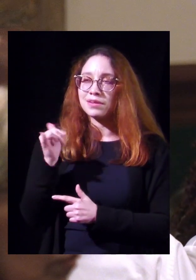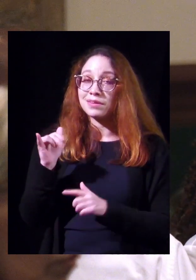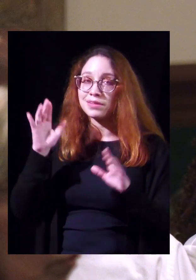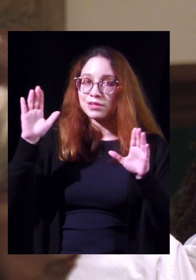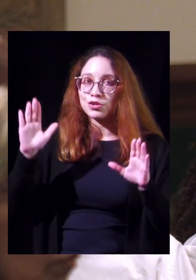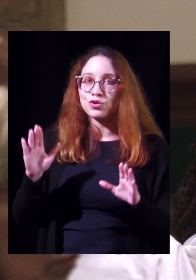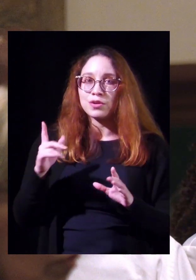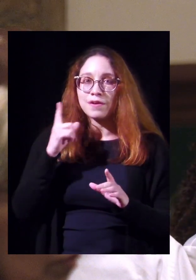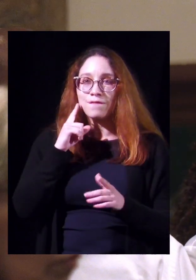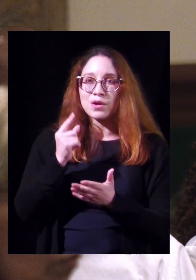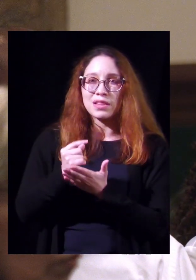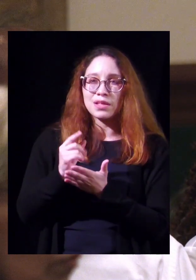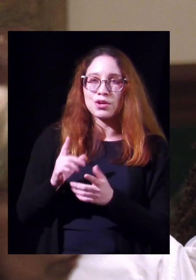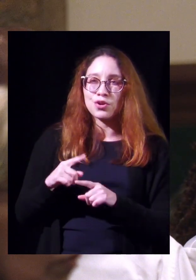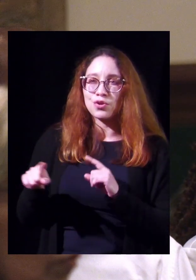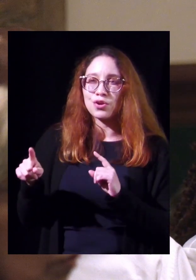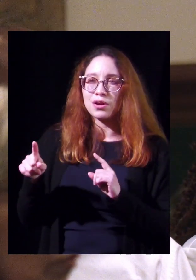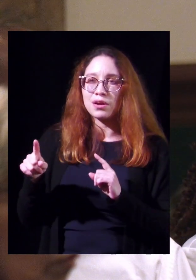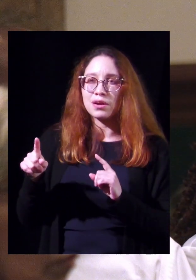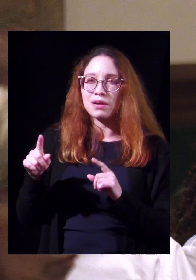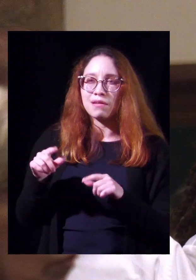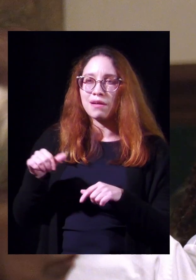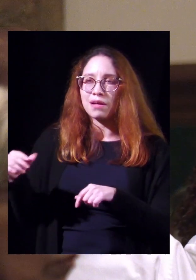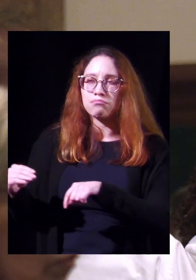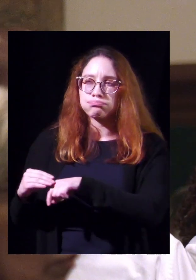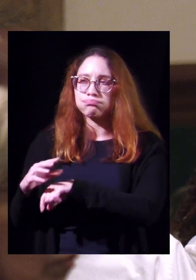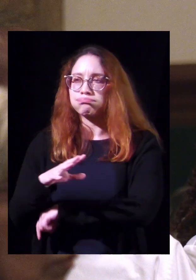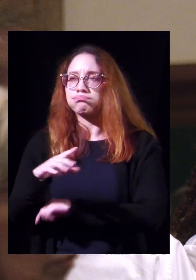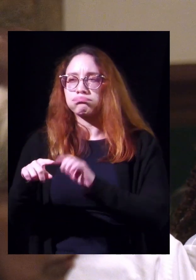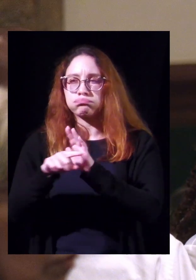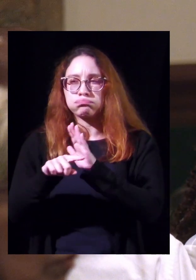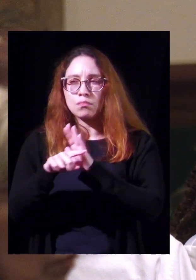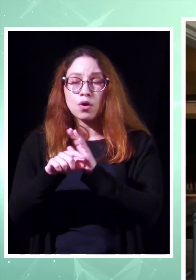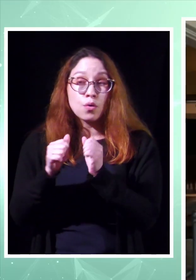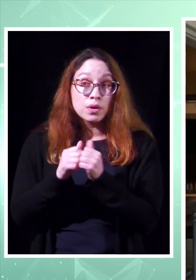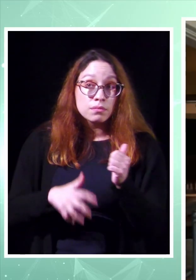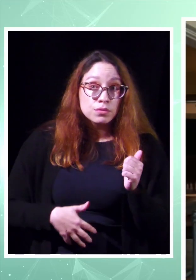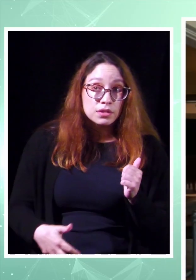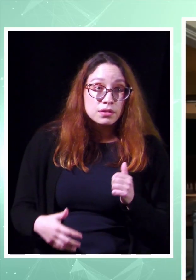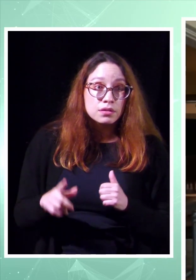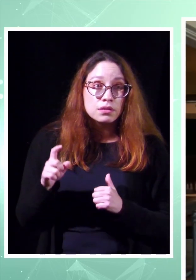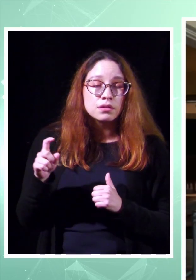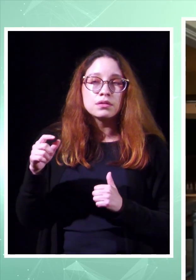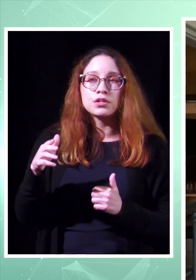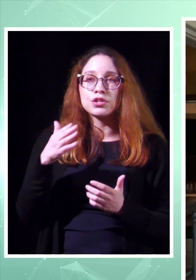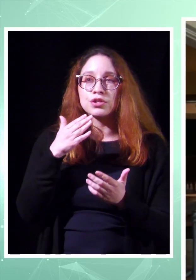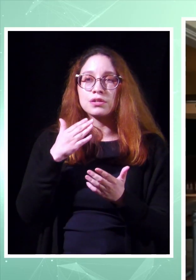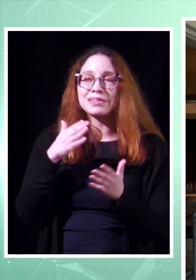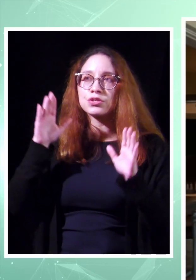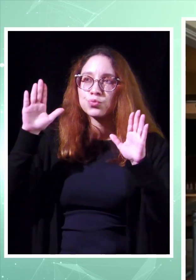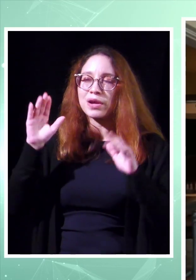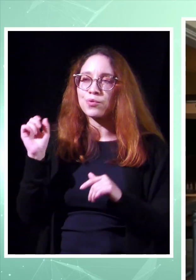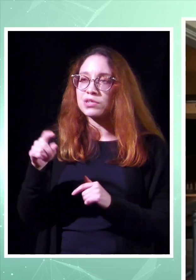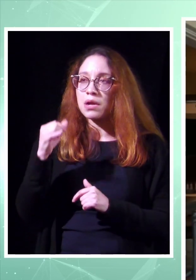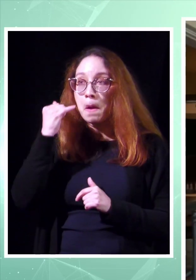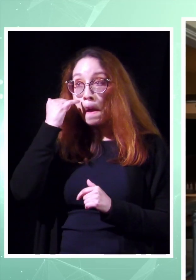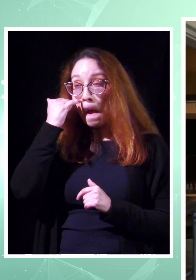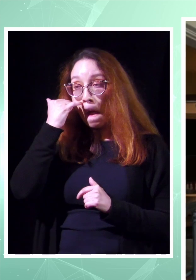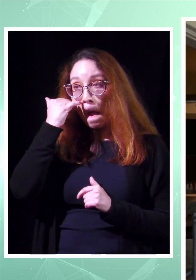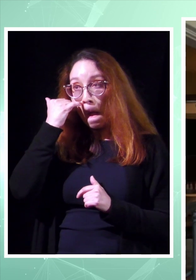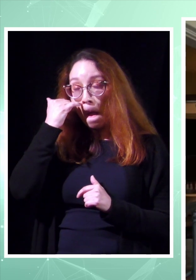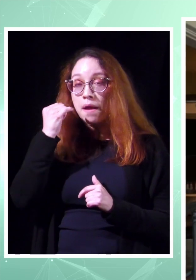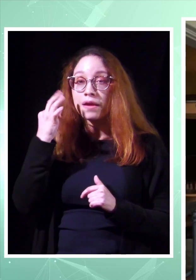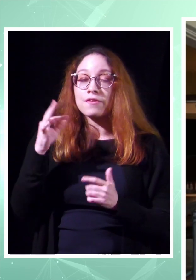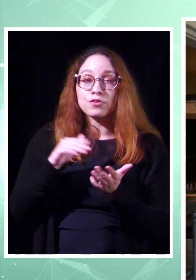excellent as a therapy, but are there any adverse effects with it along with pregnancy? That's the most excellent question. So